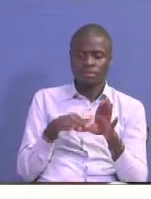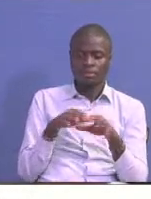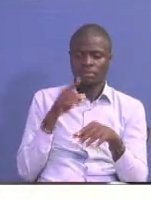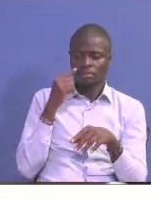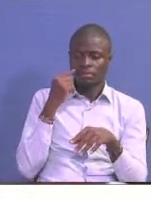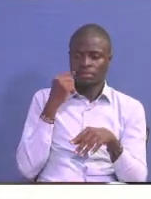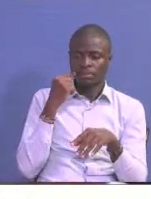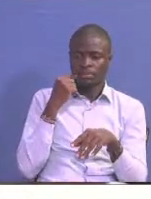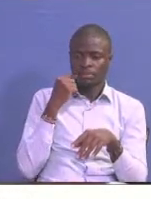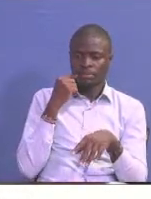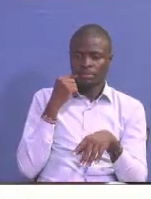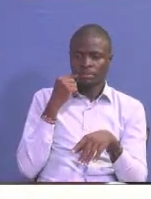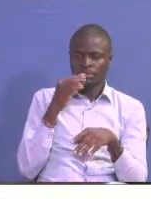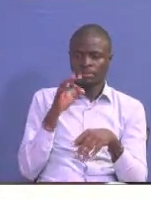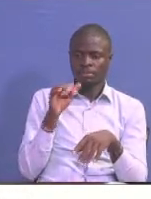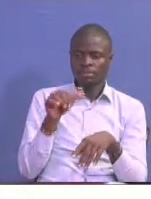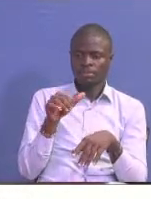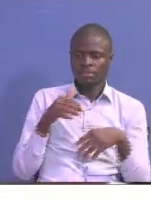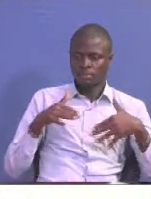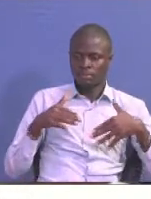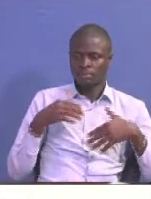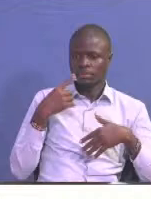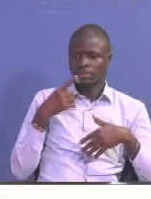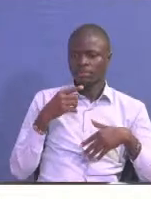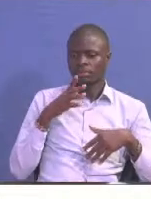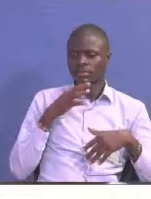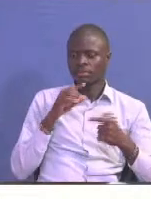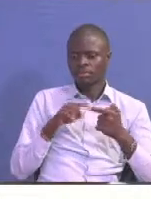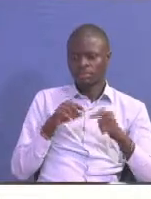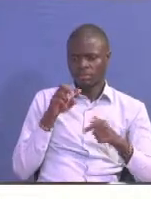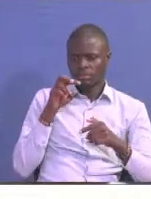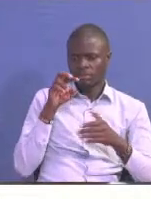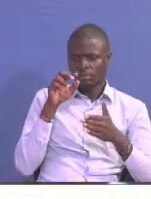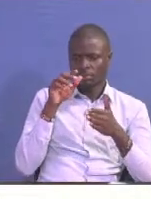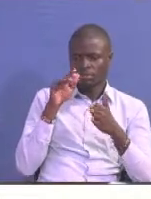mouth of anybody who wants to show excellence.